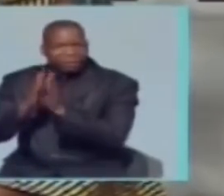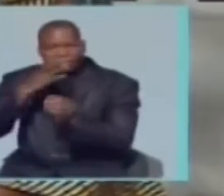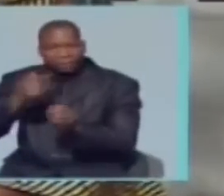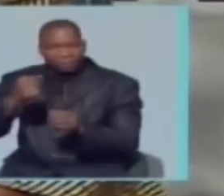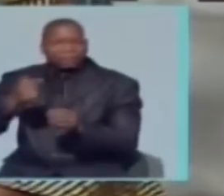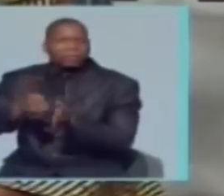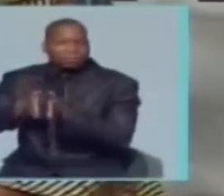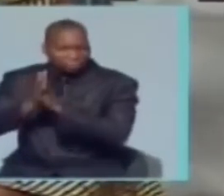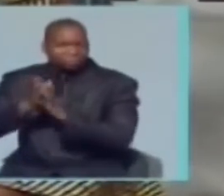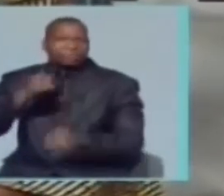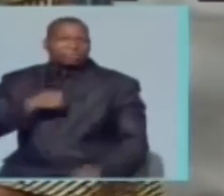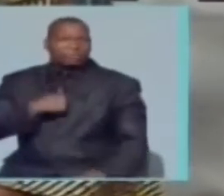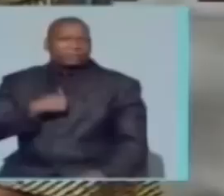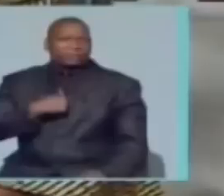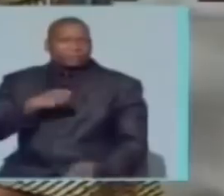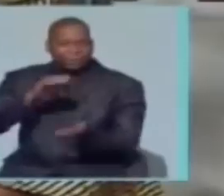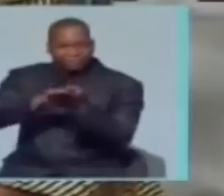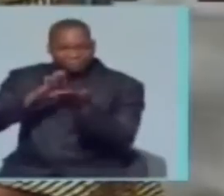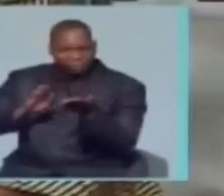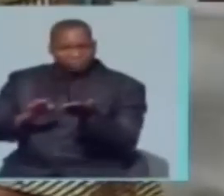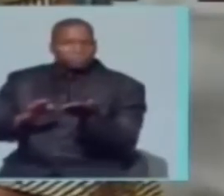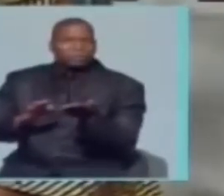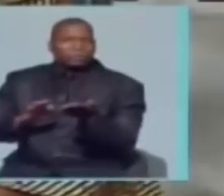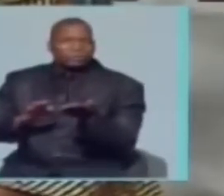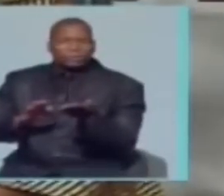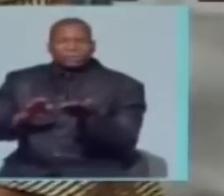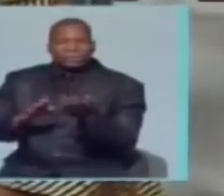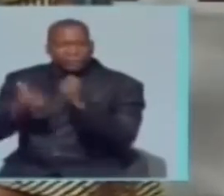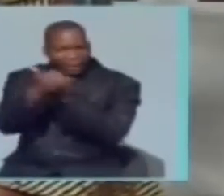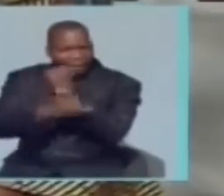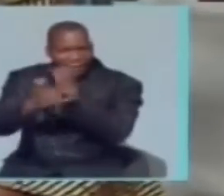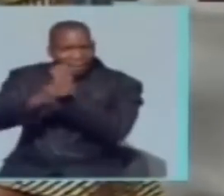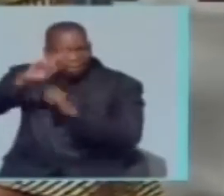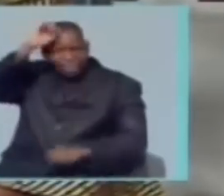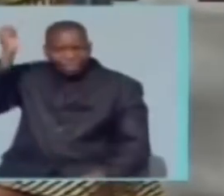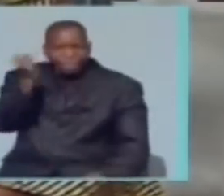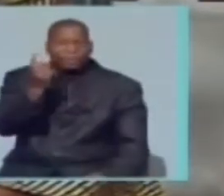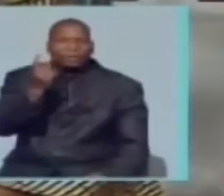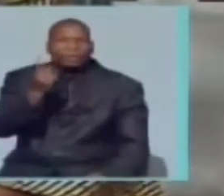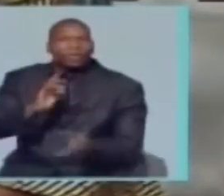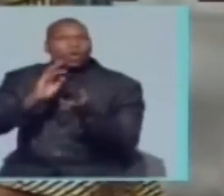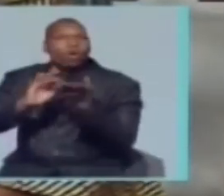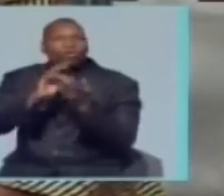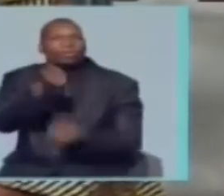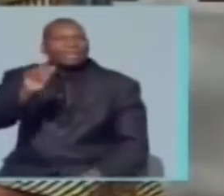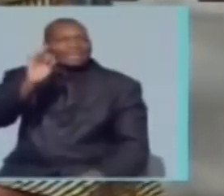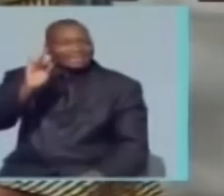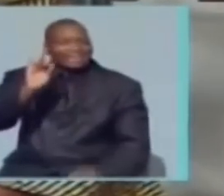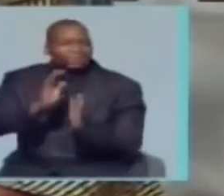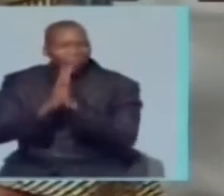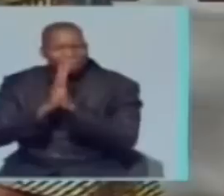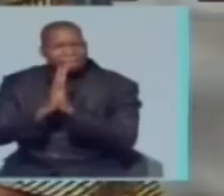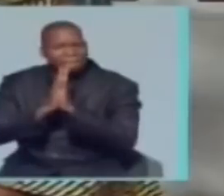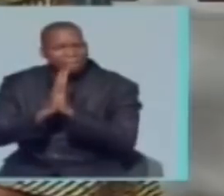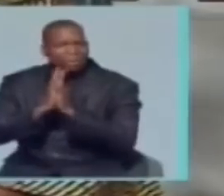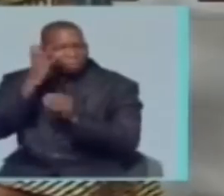that for us in this context, it's the whole country. We went to prayers on the 18th of October because